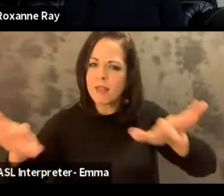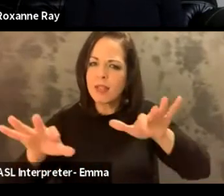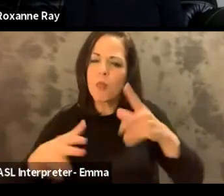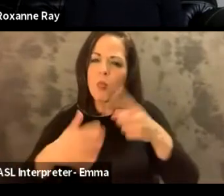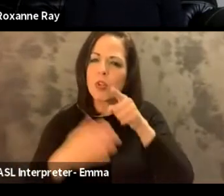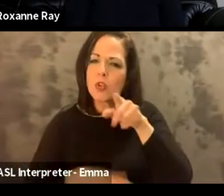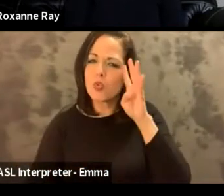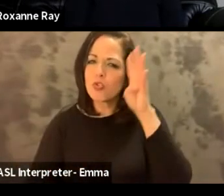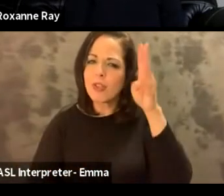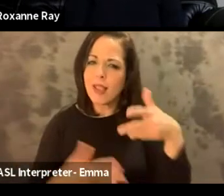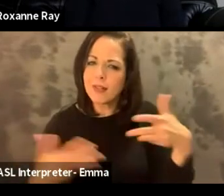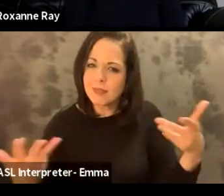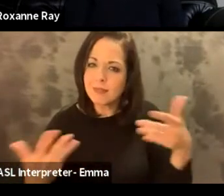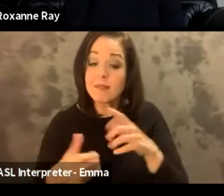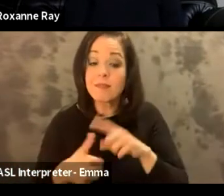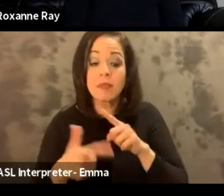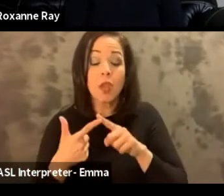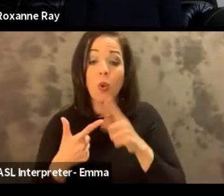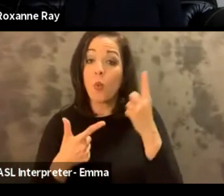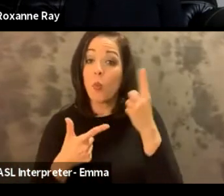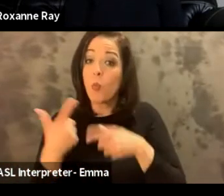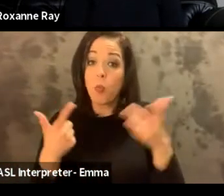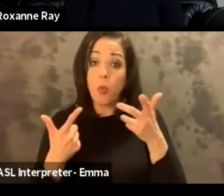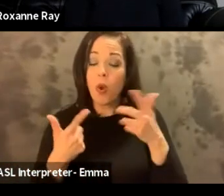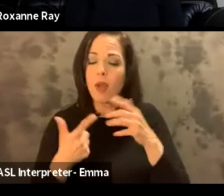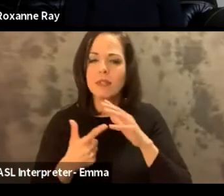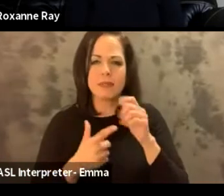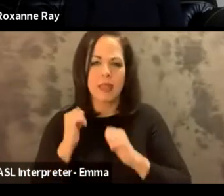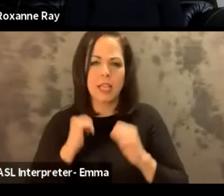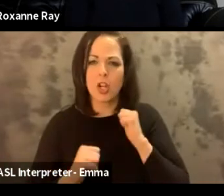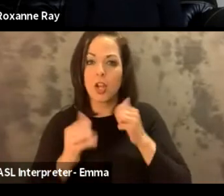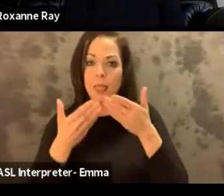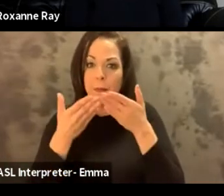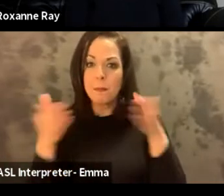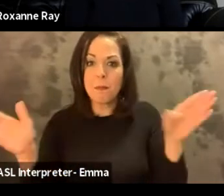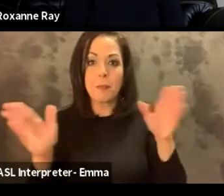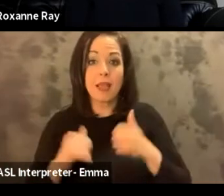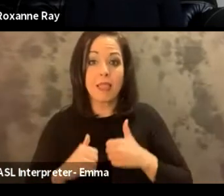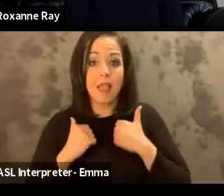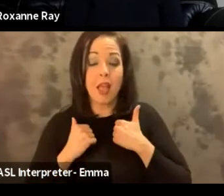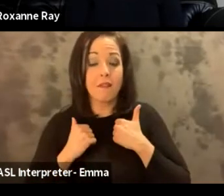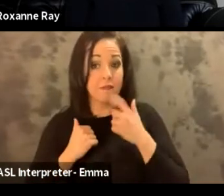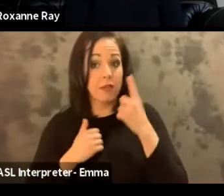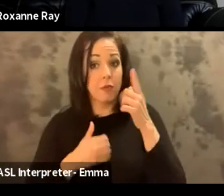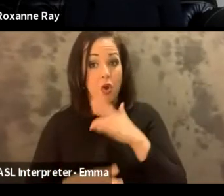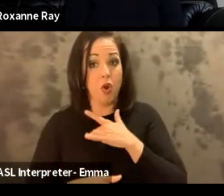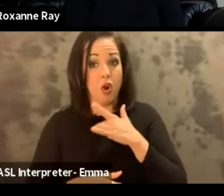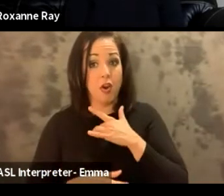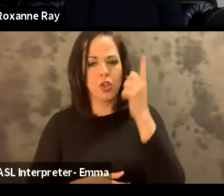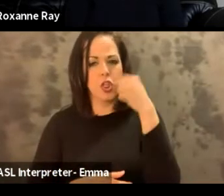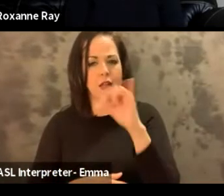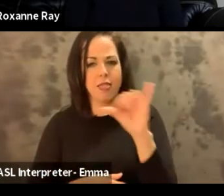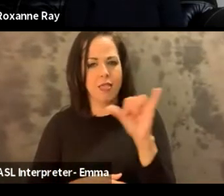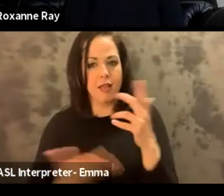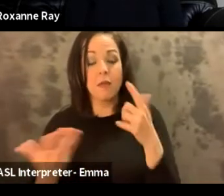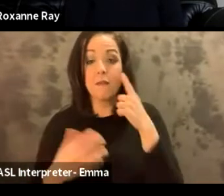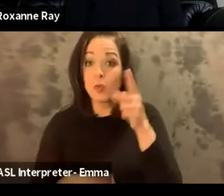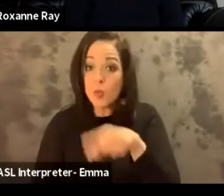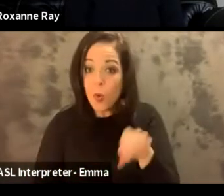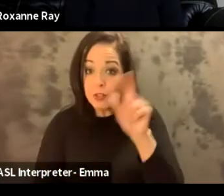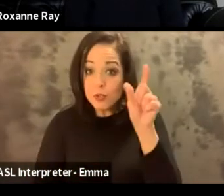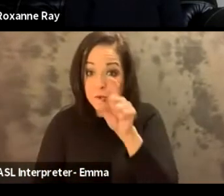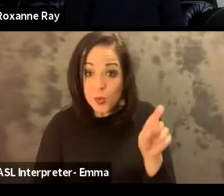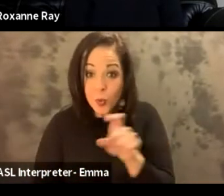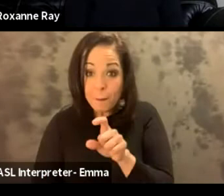create? And what does theater at the heart of public life look like? For those who are in the Zoom room, feel free to